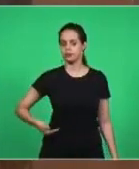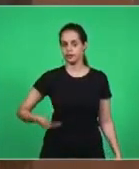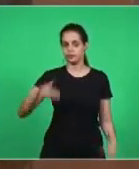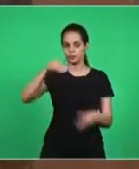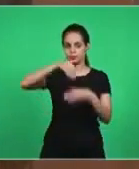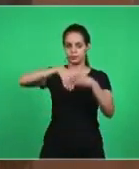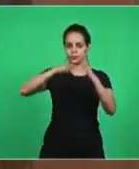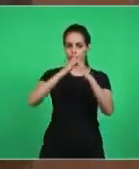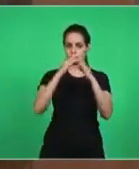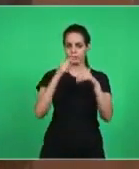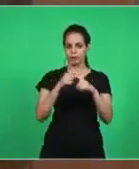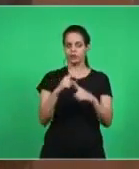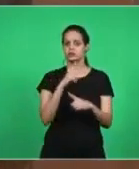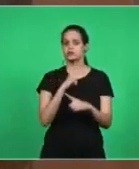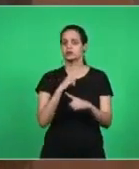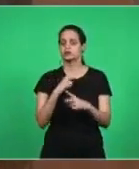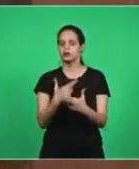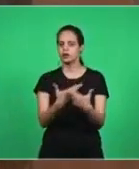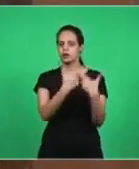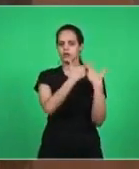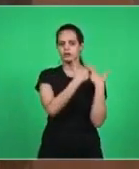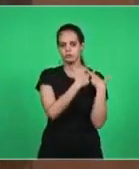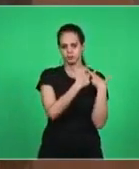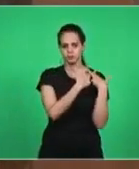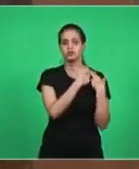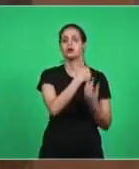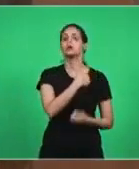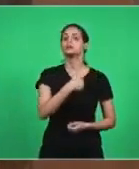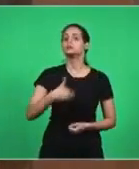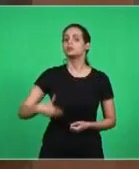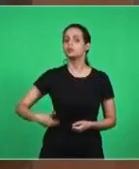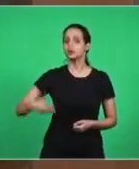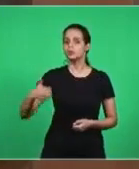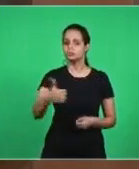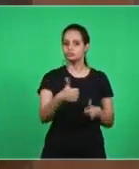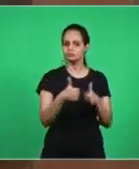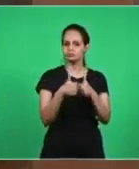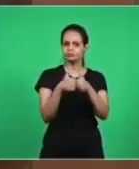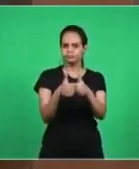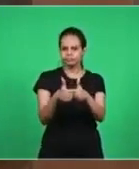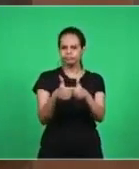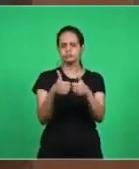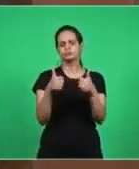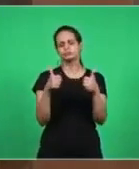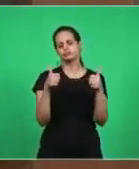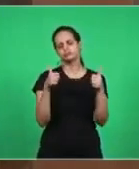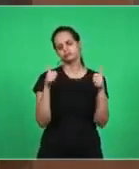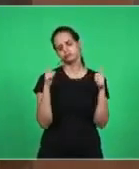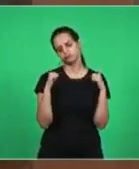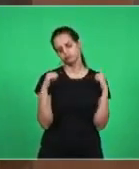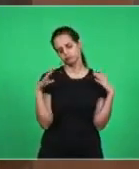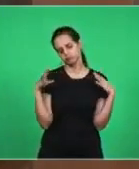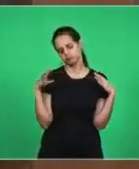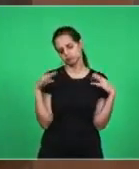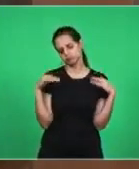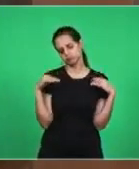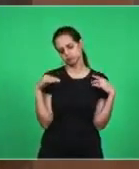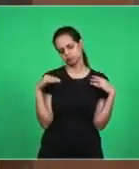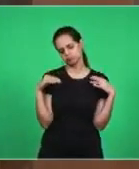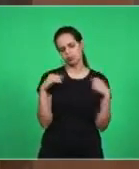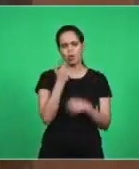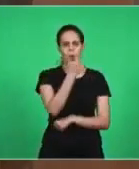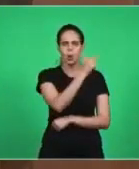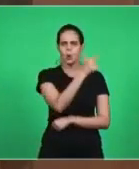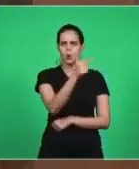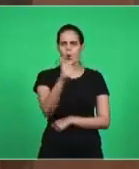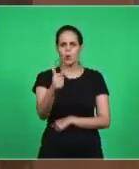the church, the ones who have the responsibility of the government. They are not moving around, they are not doing anything.